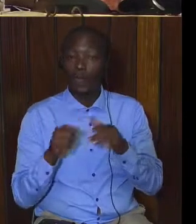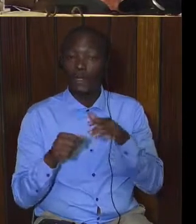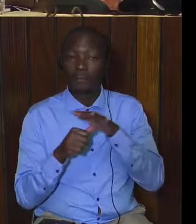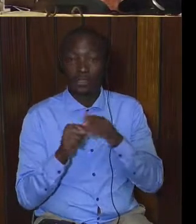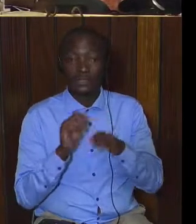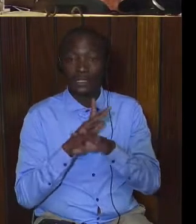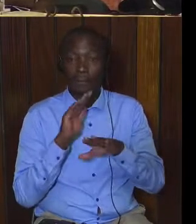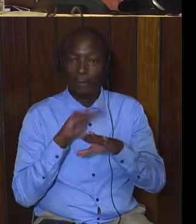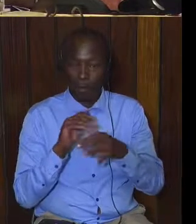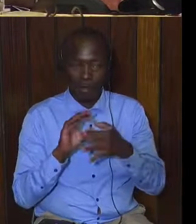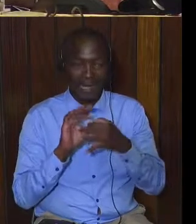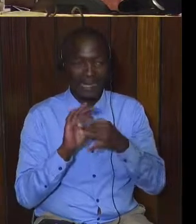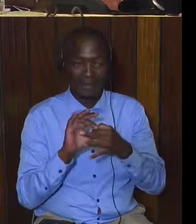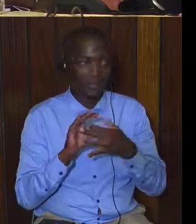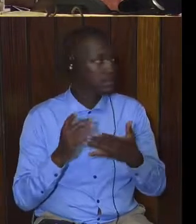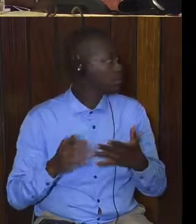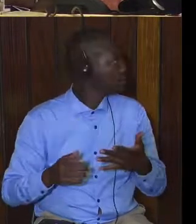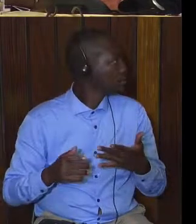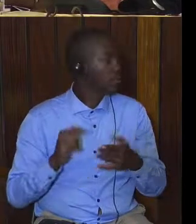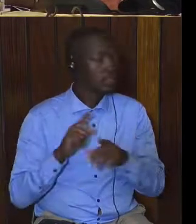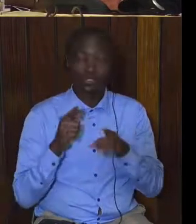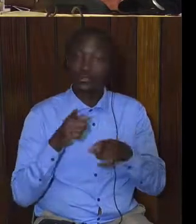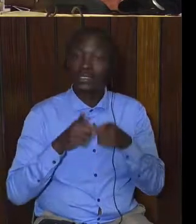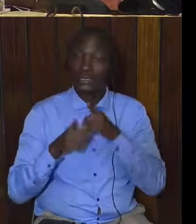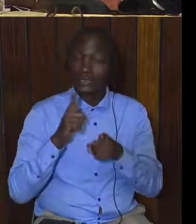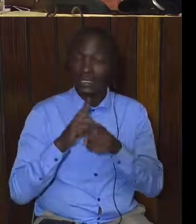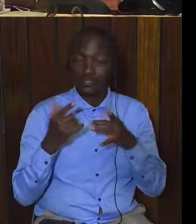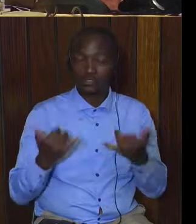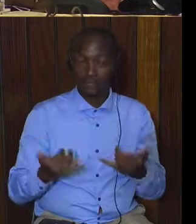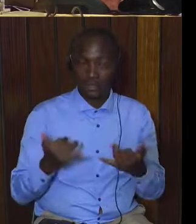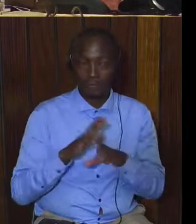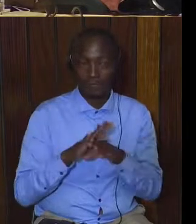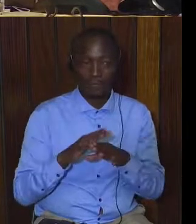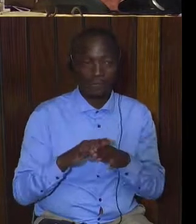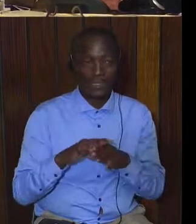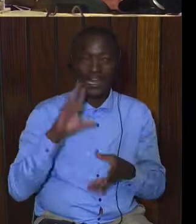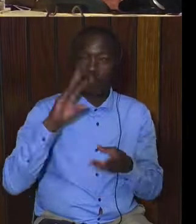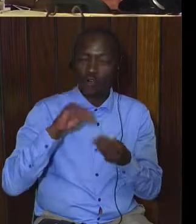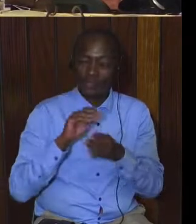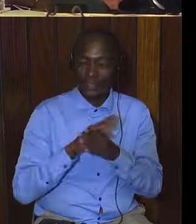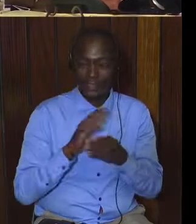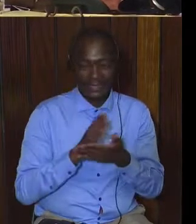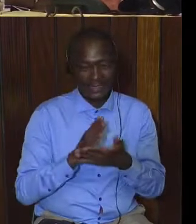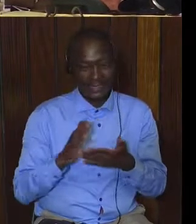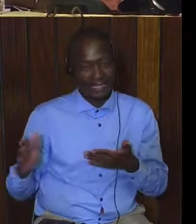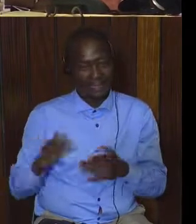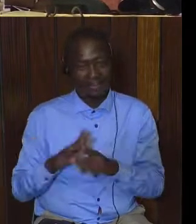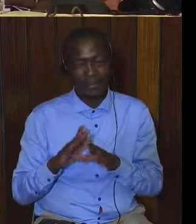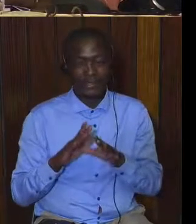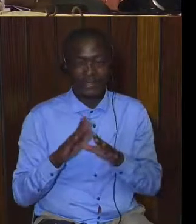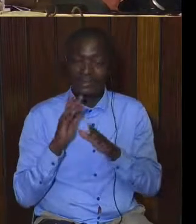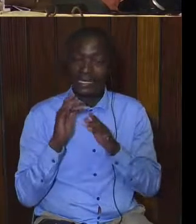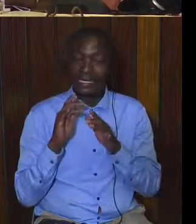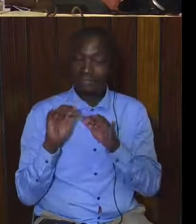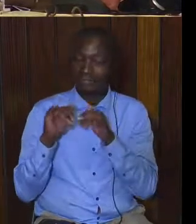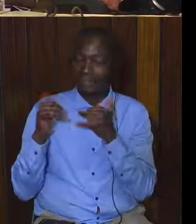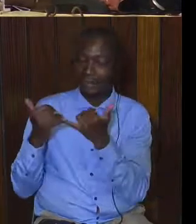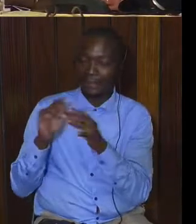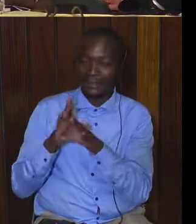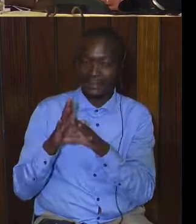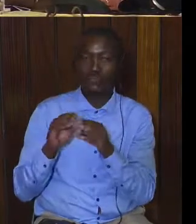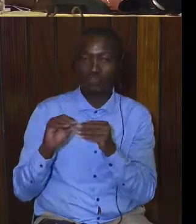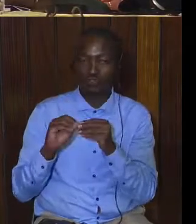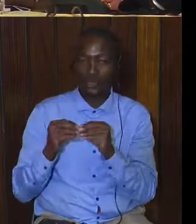relevant to the discussion today, a completely separate entity was created